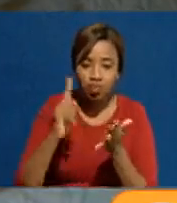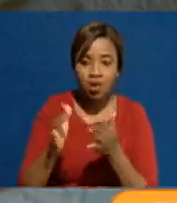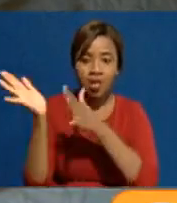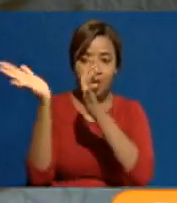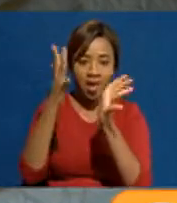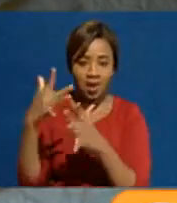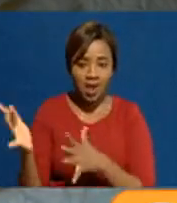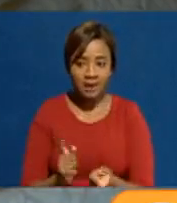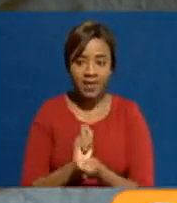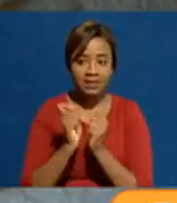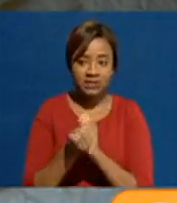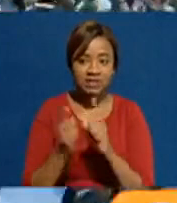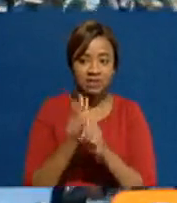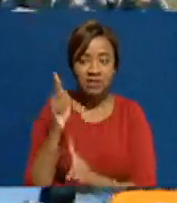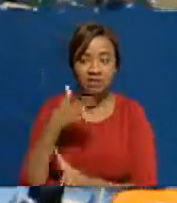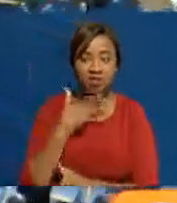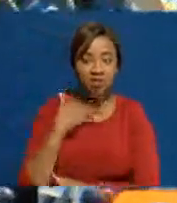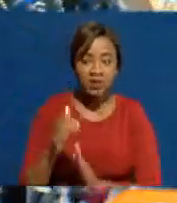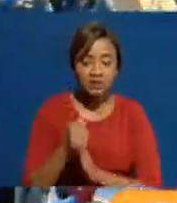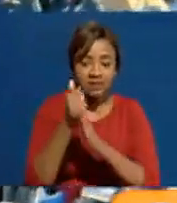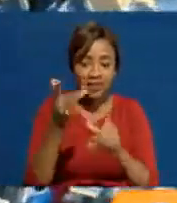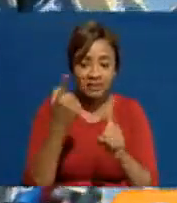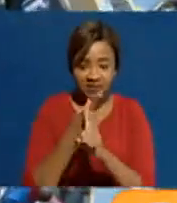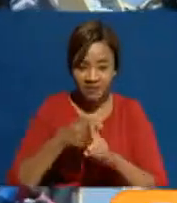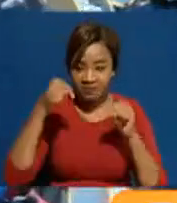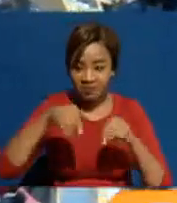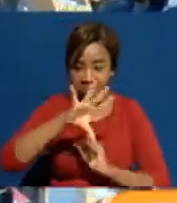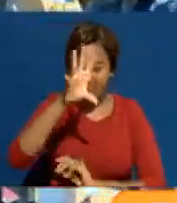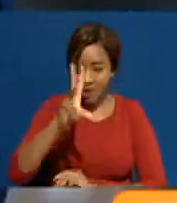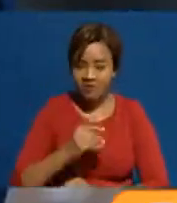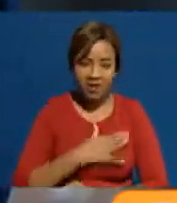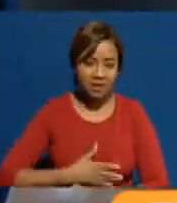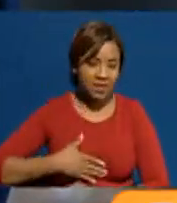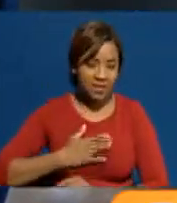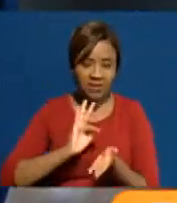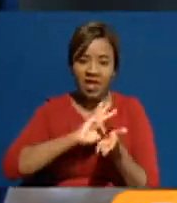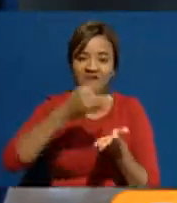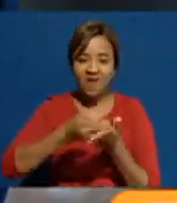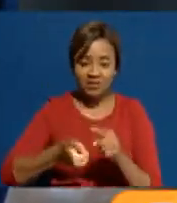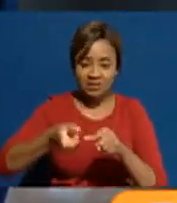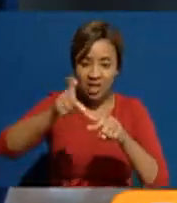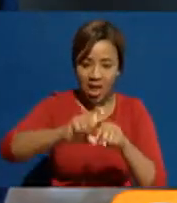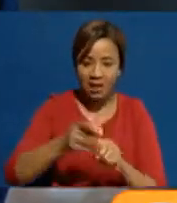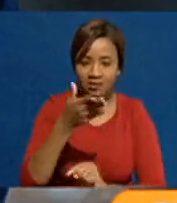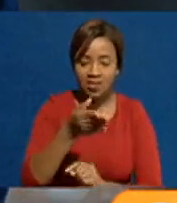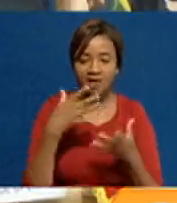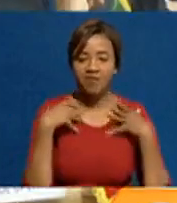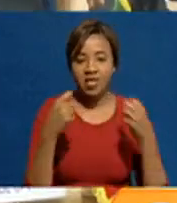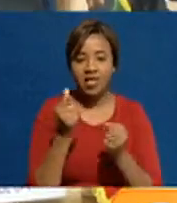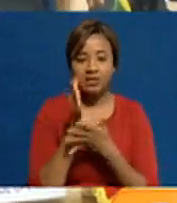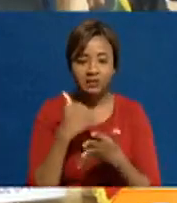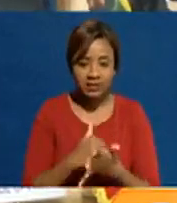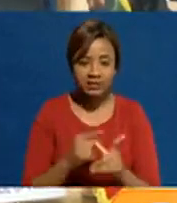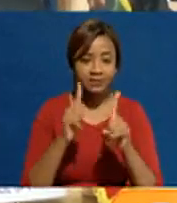William Ruto aliwataka marais wa mataifa bara Afrika kuongeza ufadhili katika sekta za afya. Kadhalika, Rais Ruto aligusa swala la